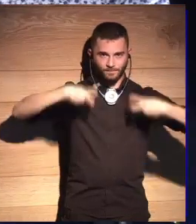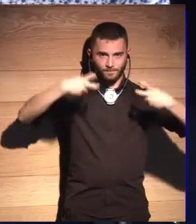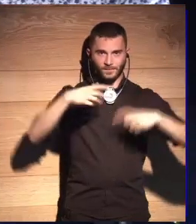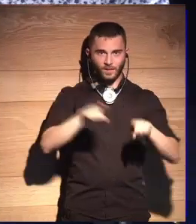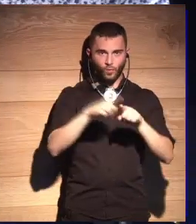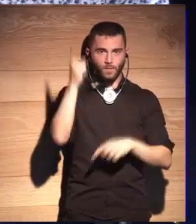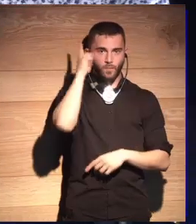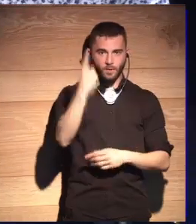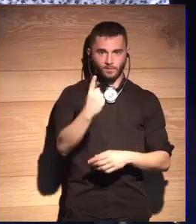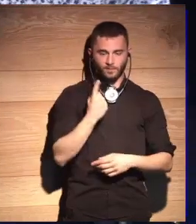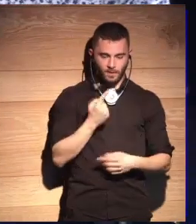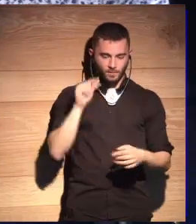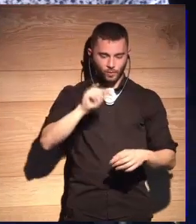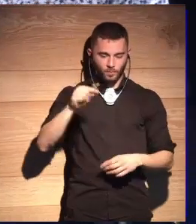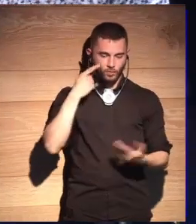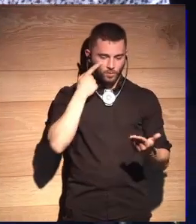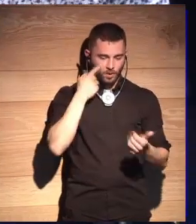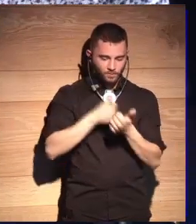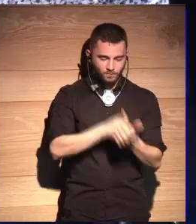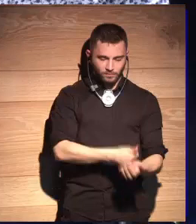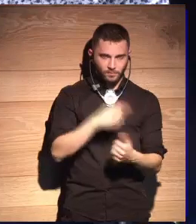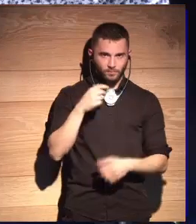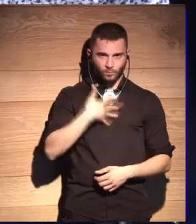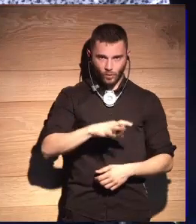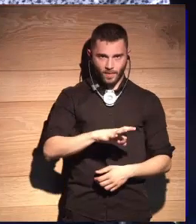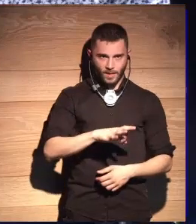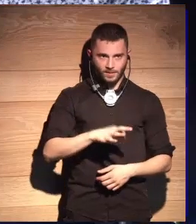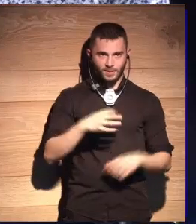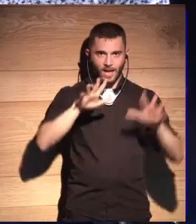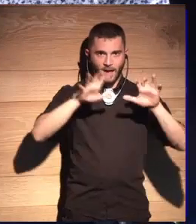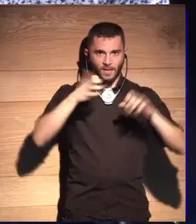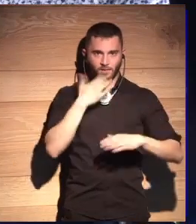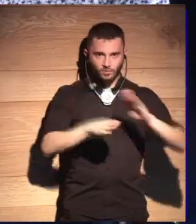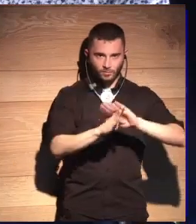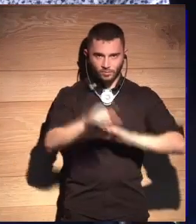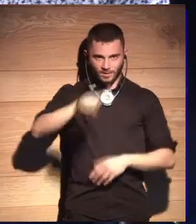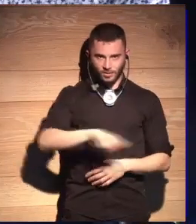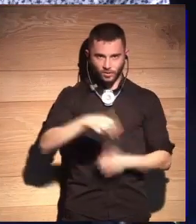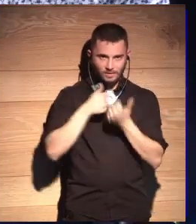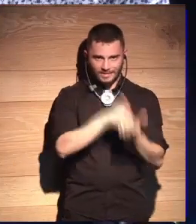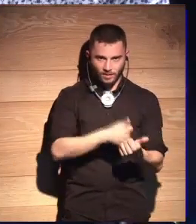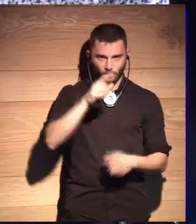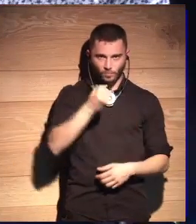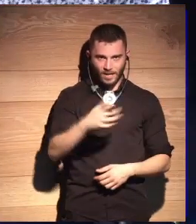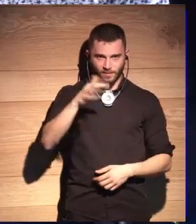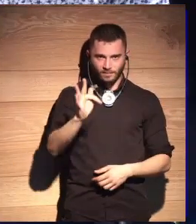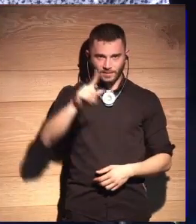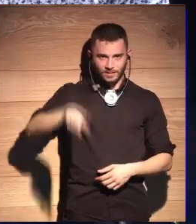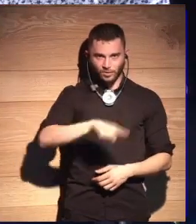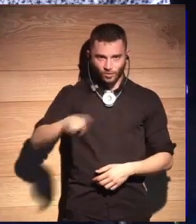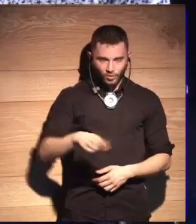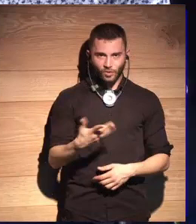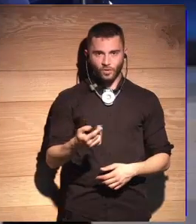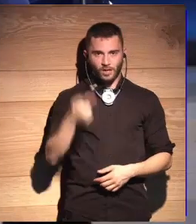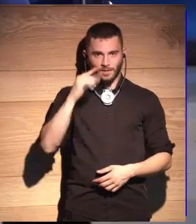exhumation of Franco, the body of Franco, the dictator. And we need to learn whether it is good